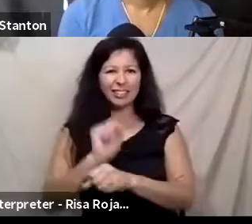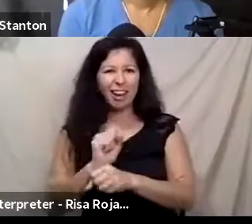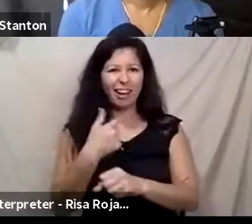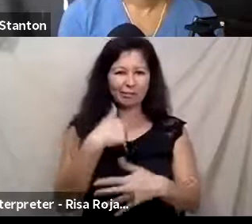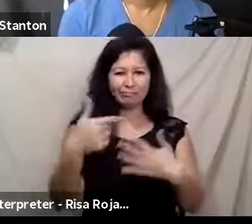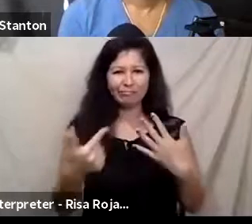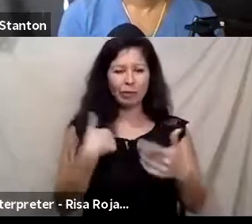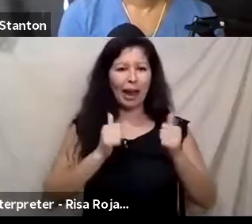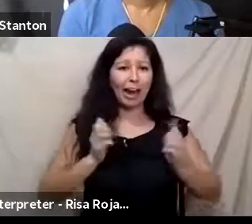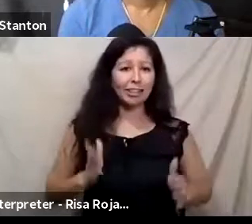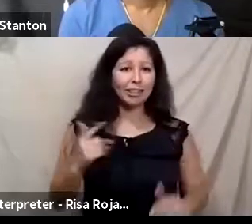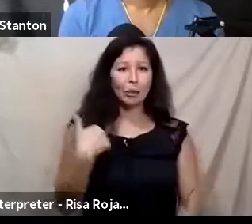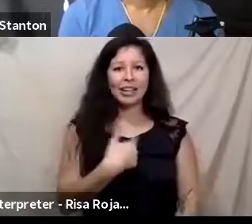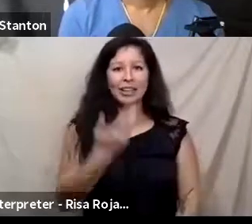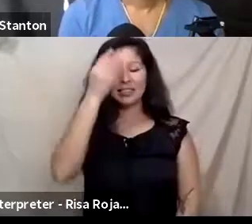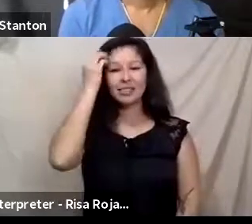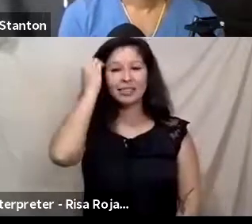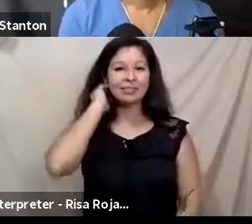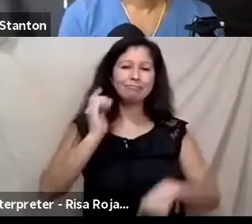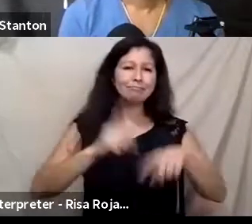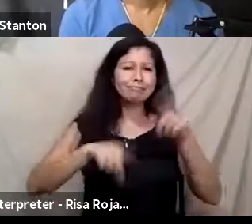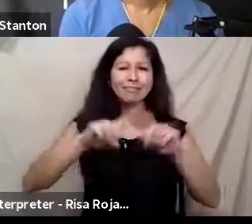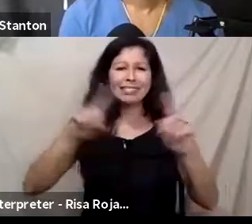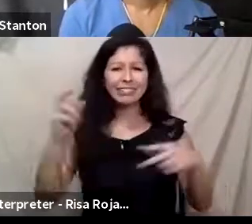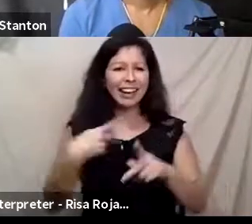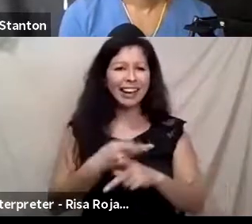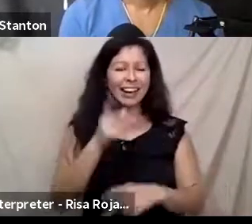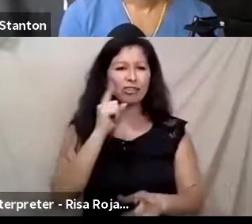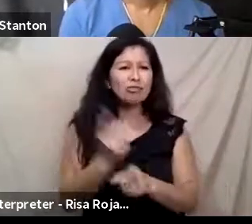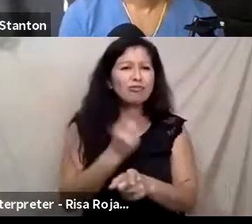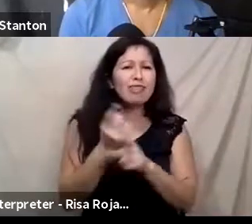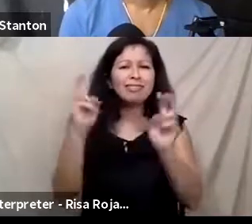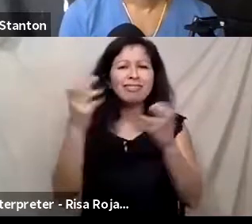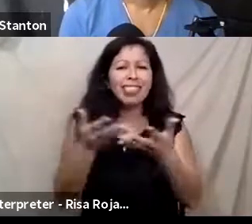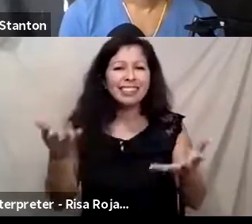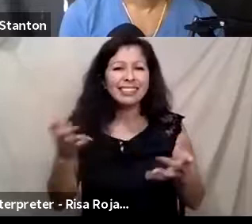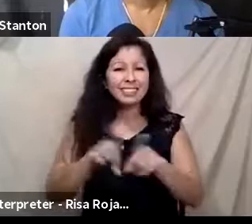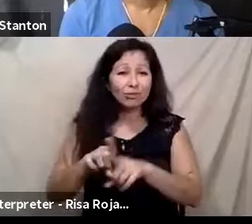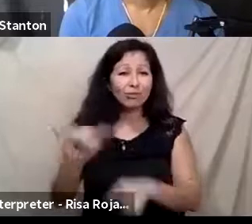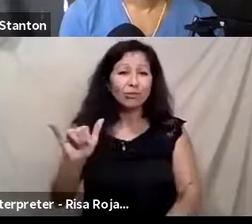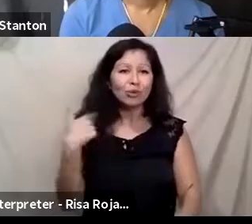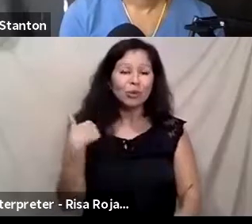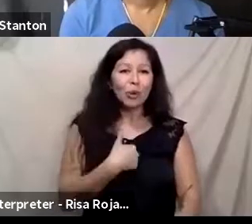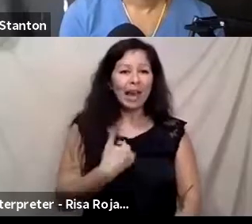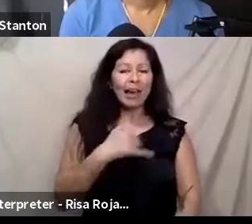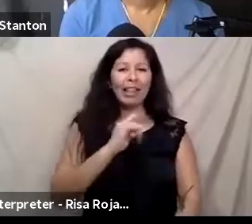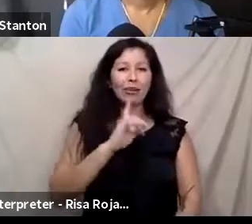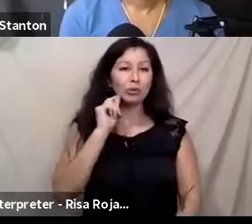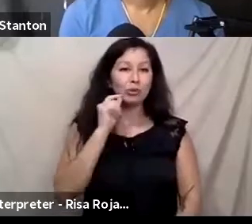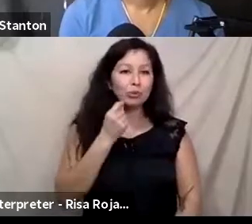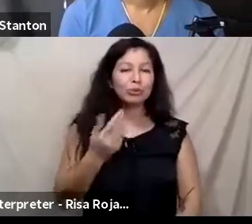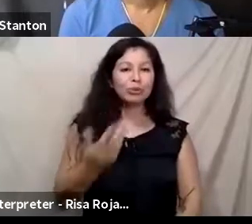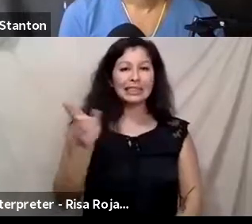we're actors, we're all sorts of, regular things. Also, we have this like really